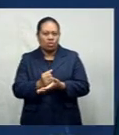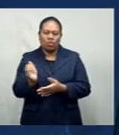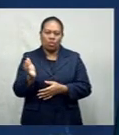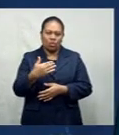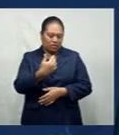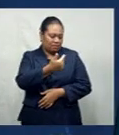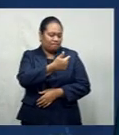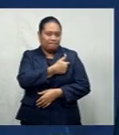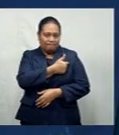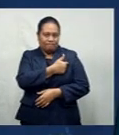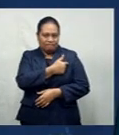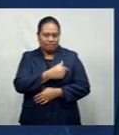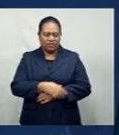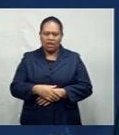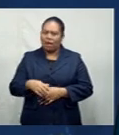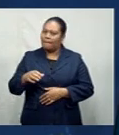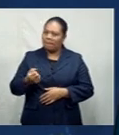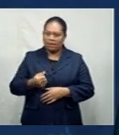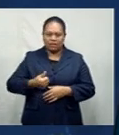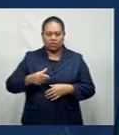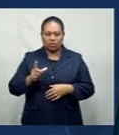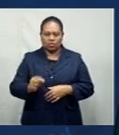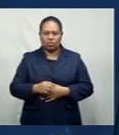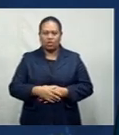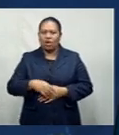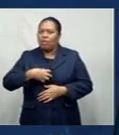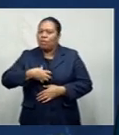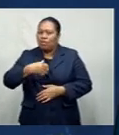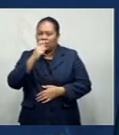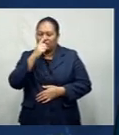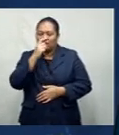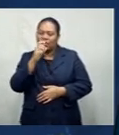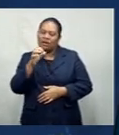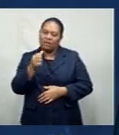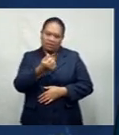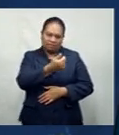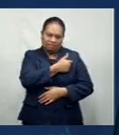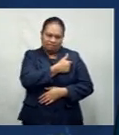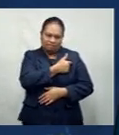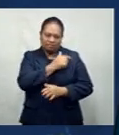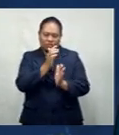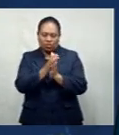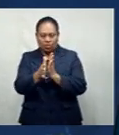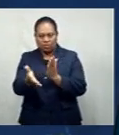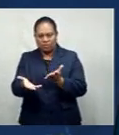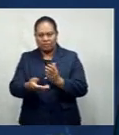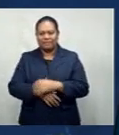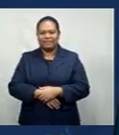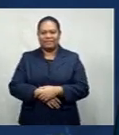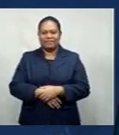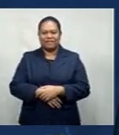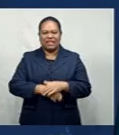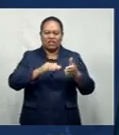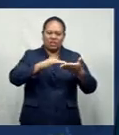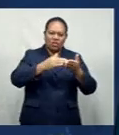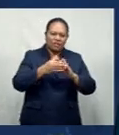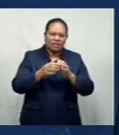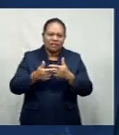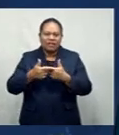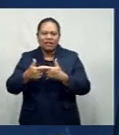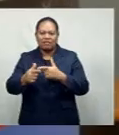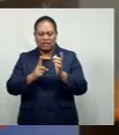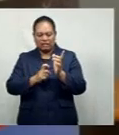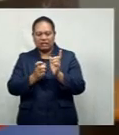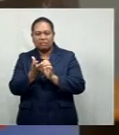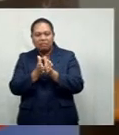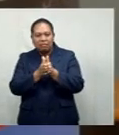drive become more aggressive, so more people start taking. We ensure that all the preventive measures,